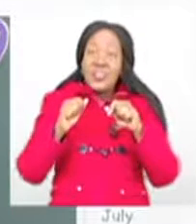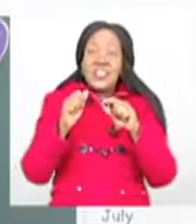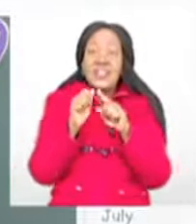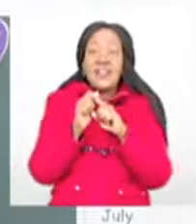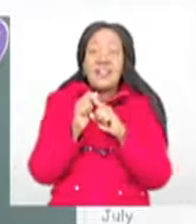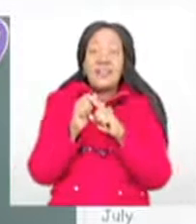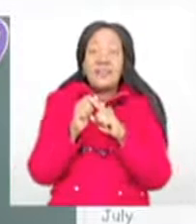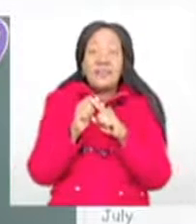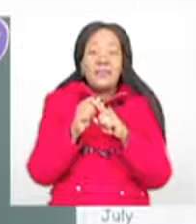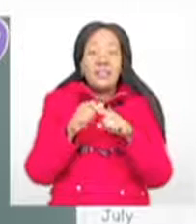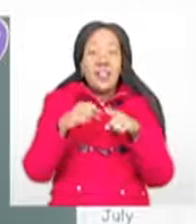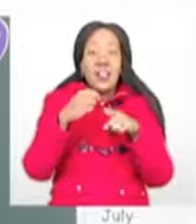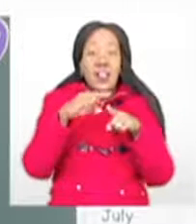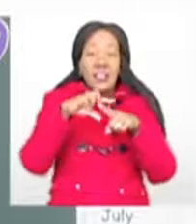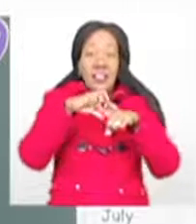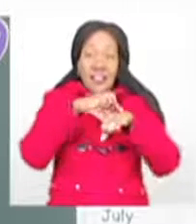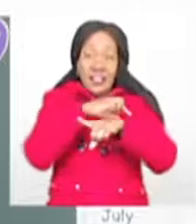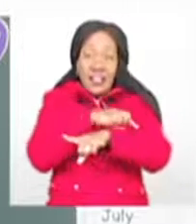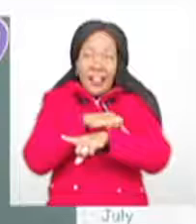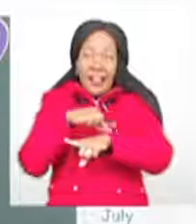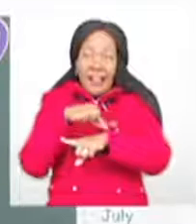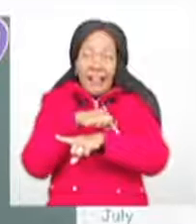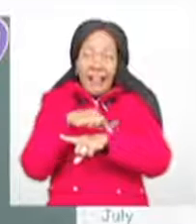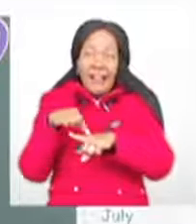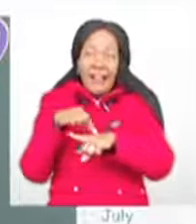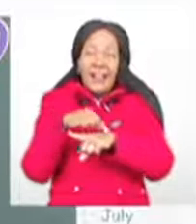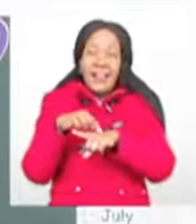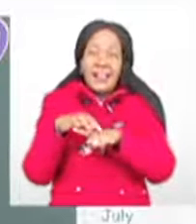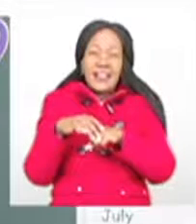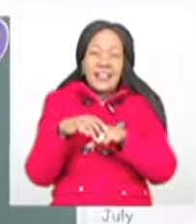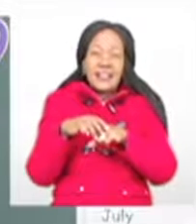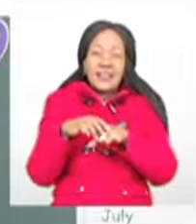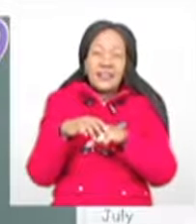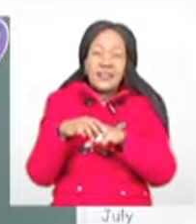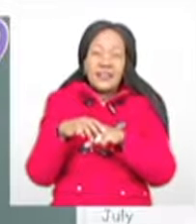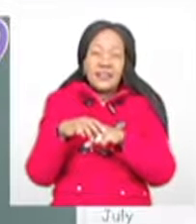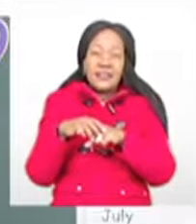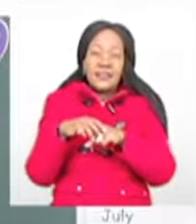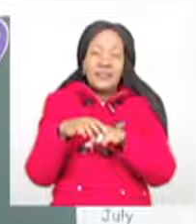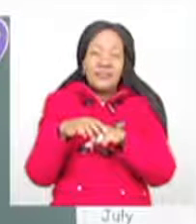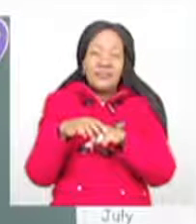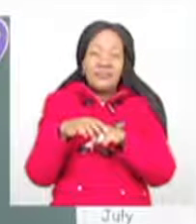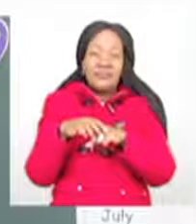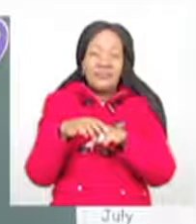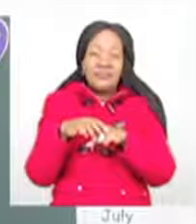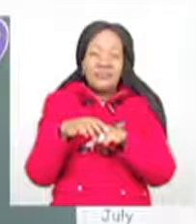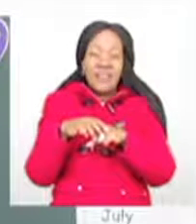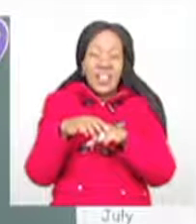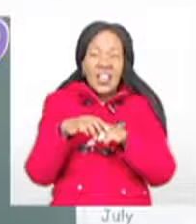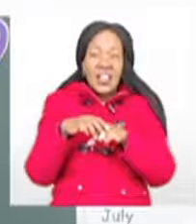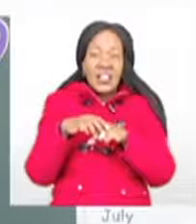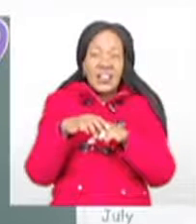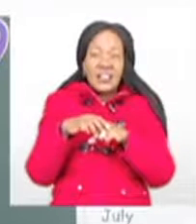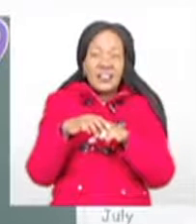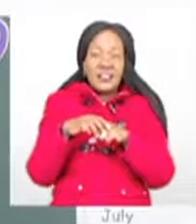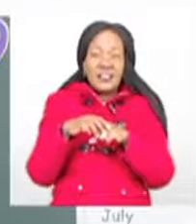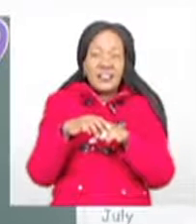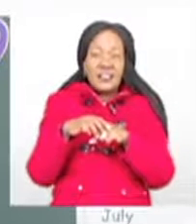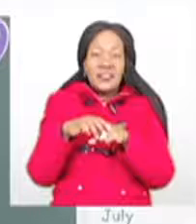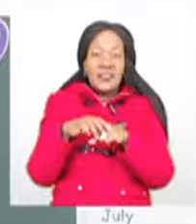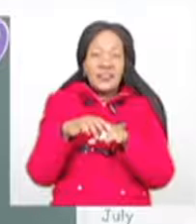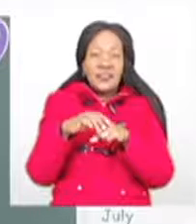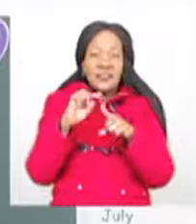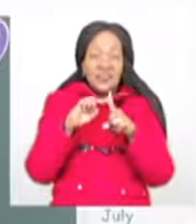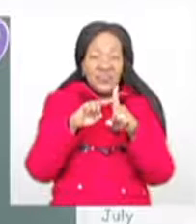can see the legs of the fly. I can see the fly's head. So the